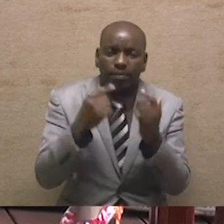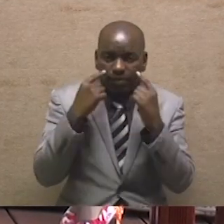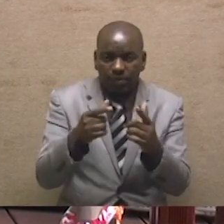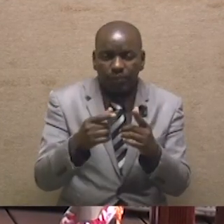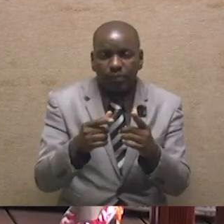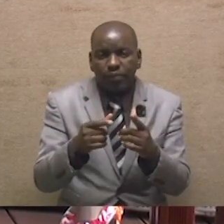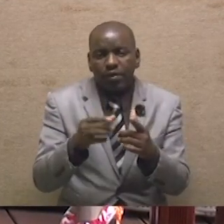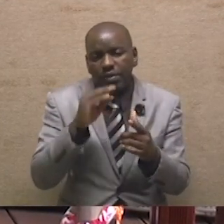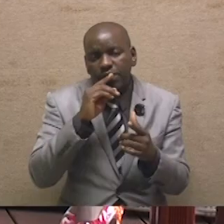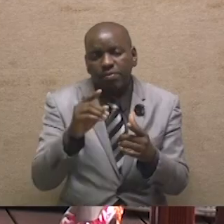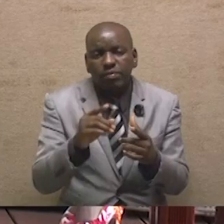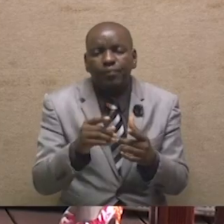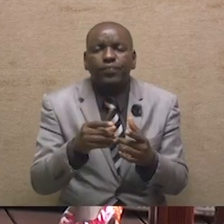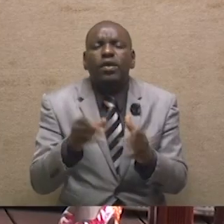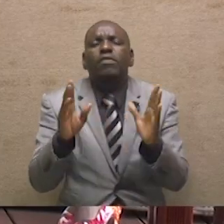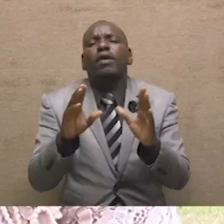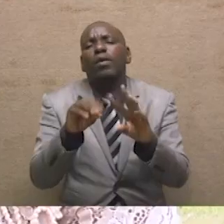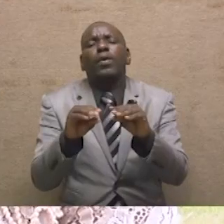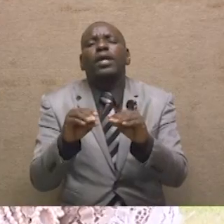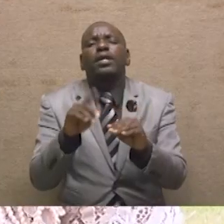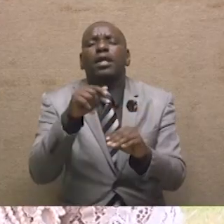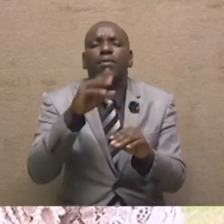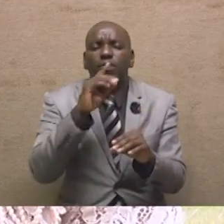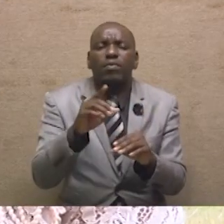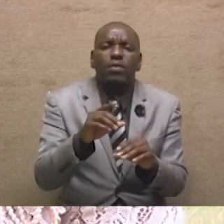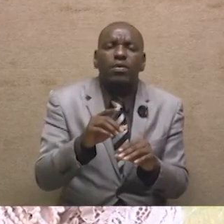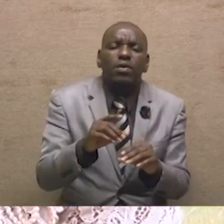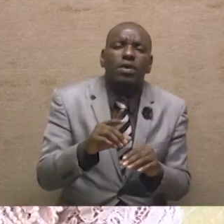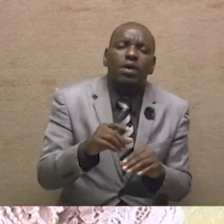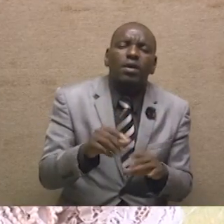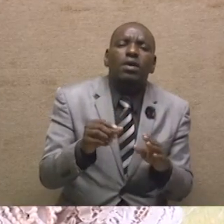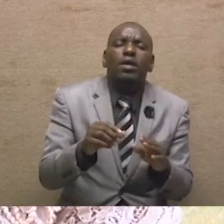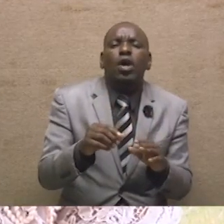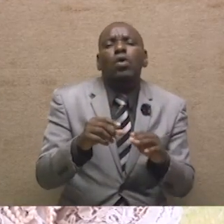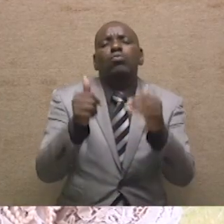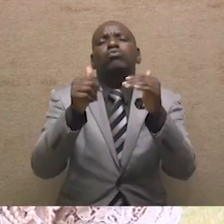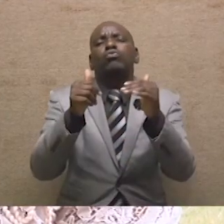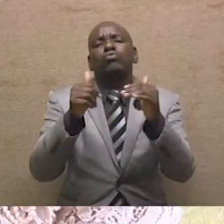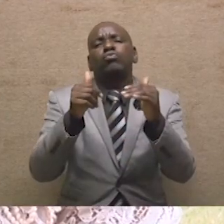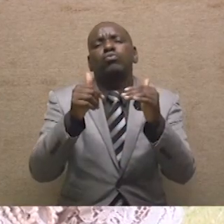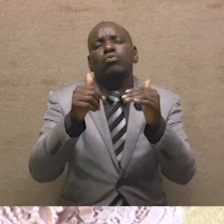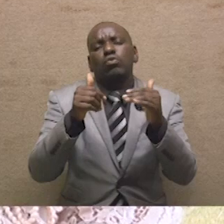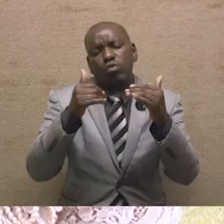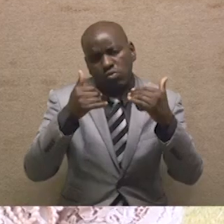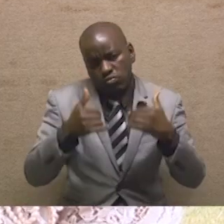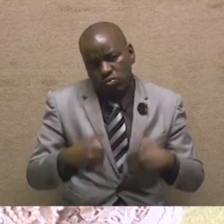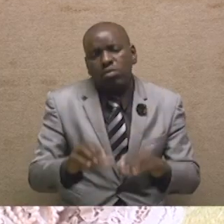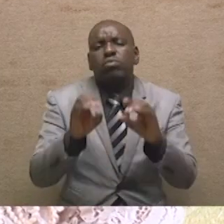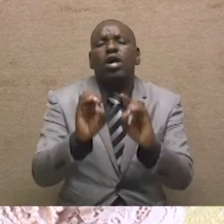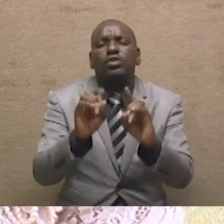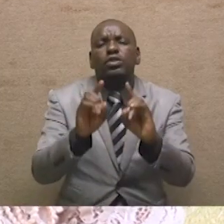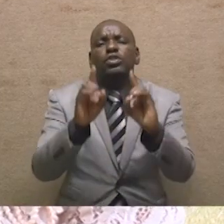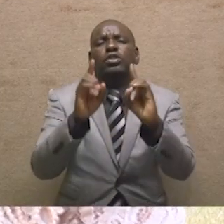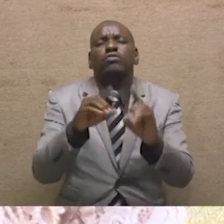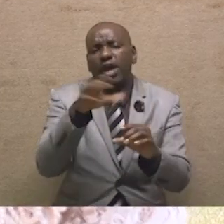Tendai, do you have any concluding remarks? Whatever our work is has to be premised on quality